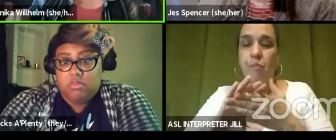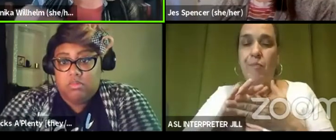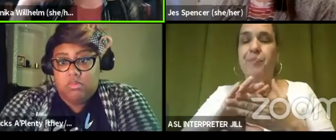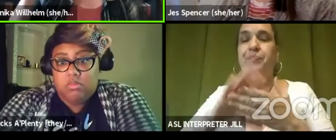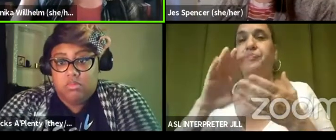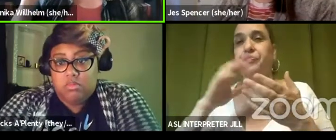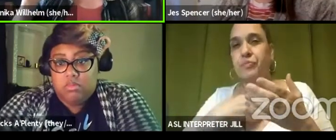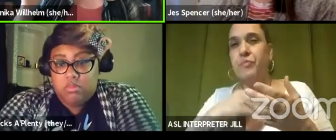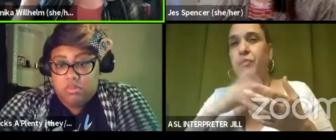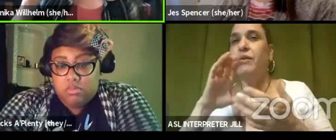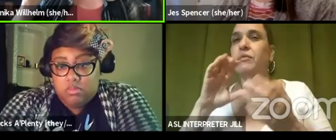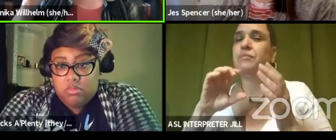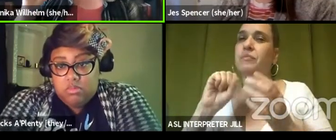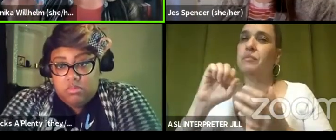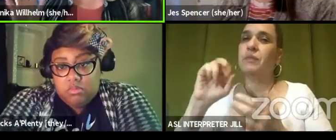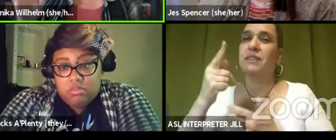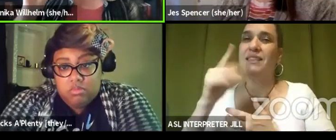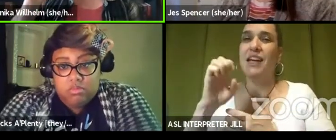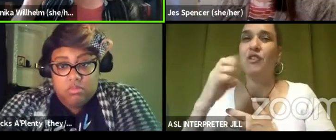chemotherapy immediately.